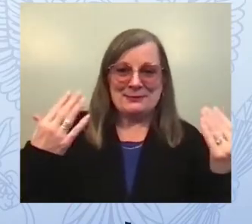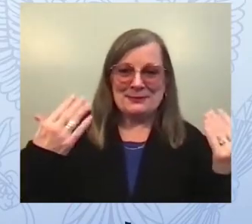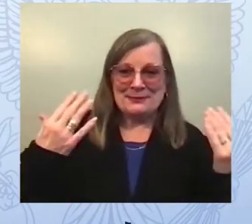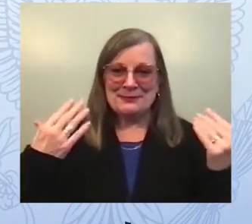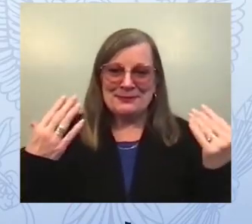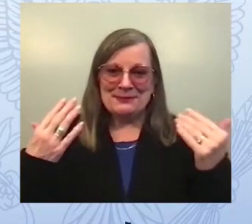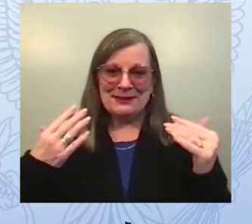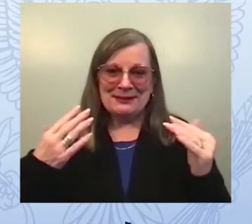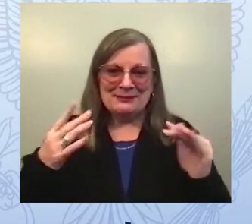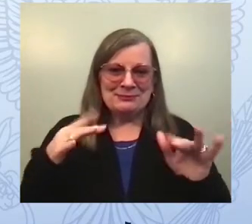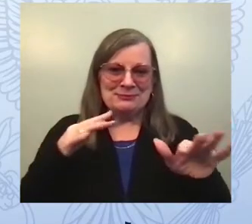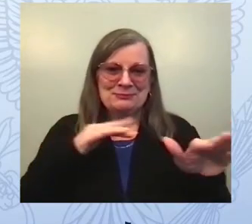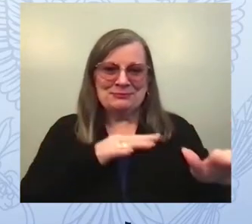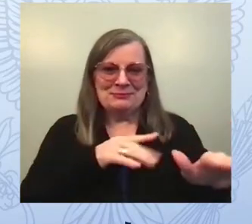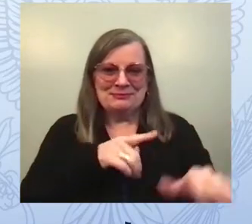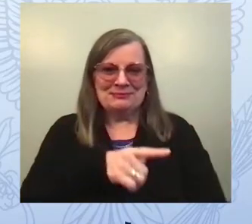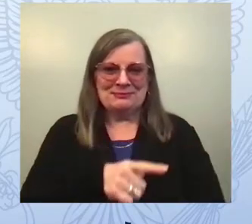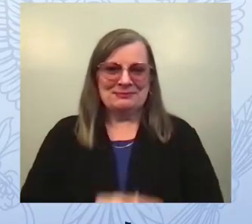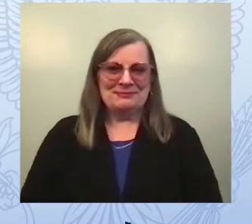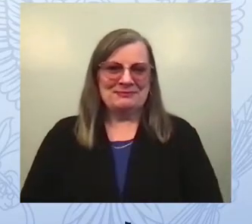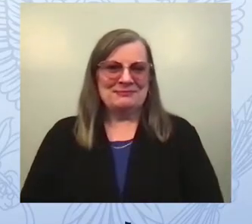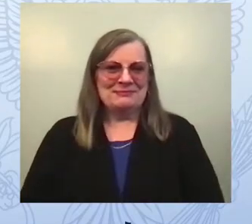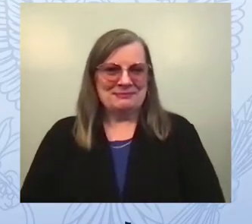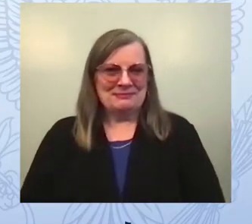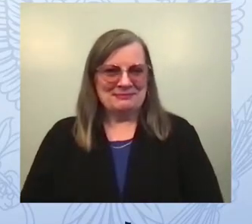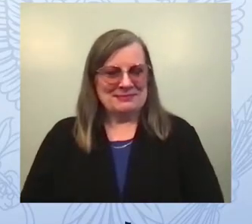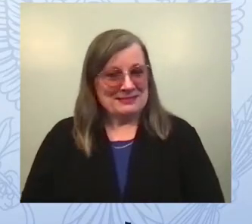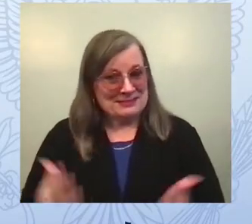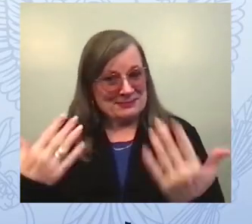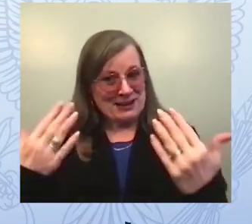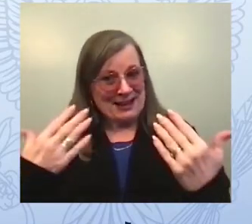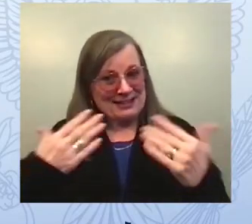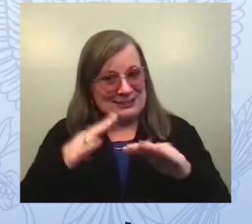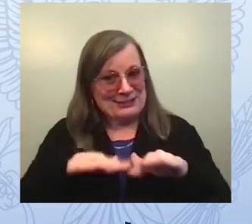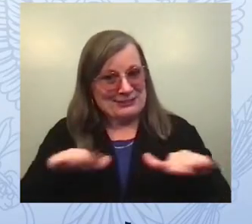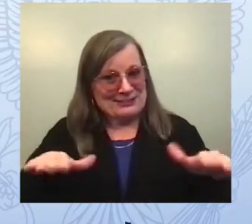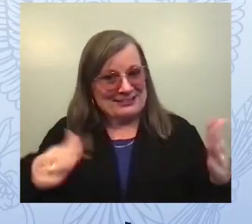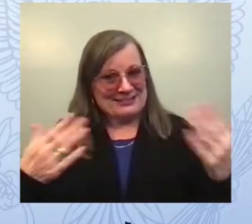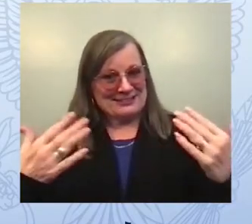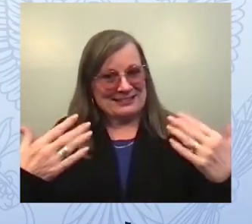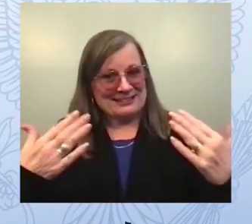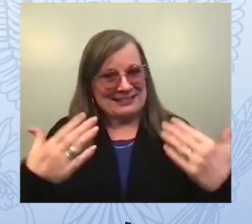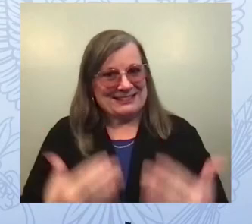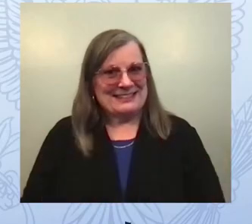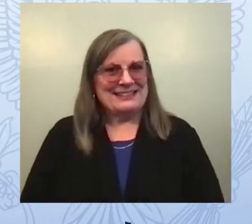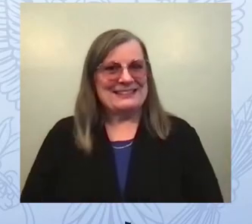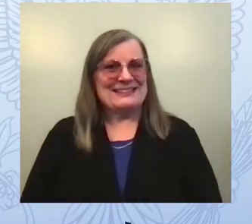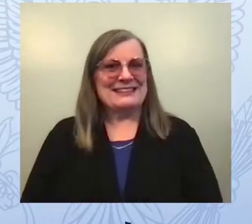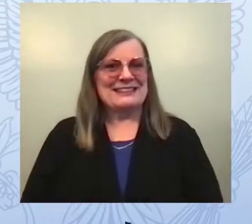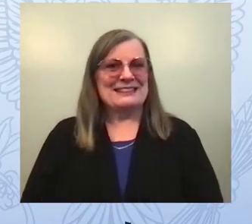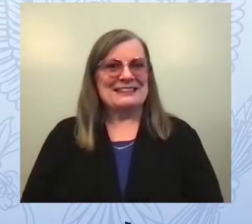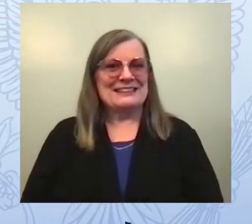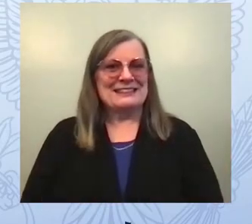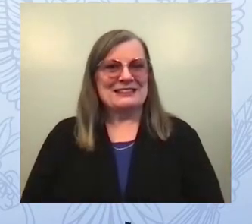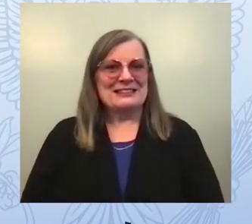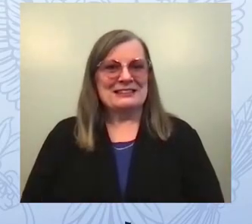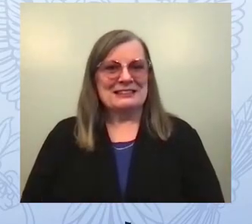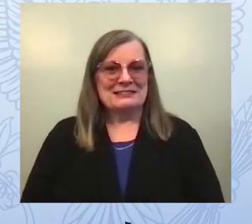You can come up. Come away. Anybody else want to come up? You can come up.